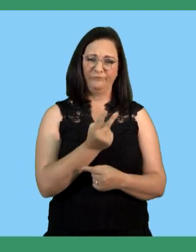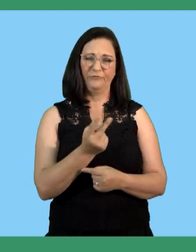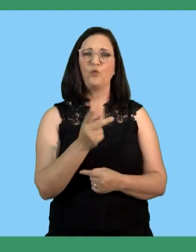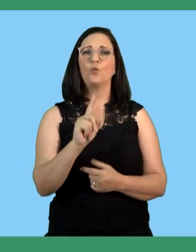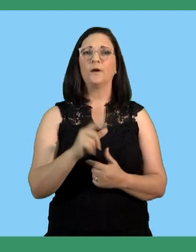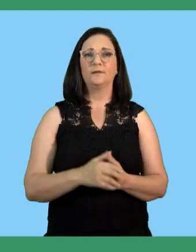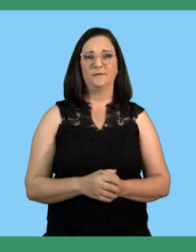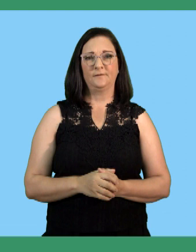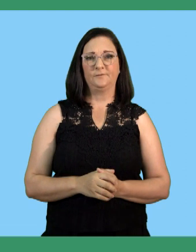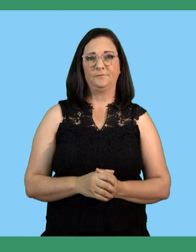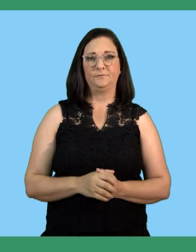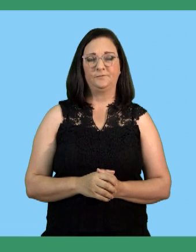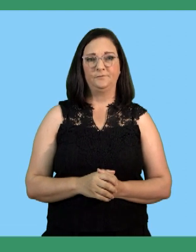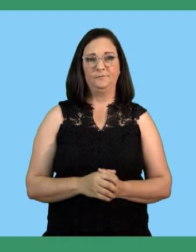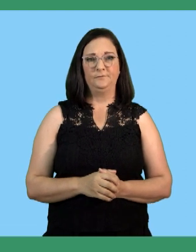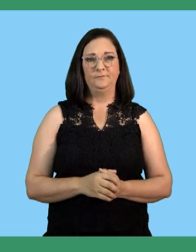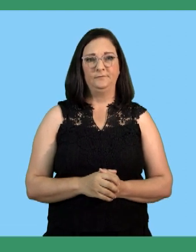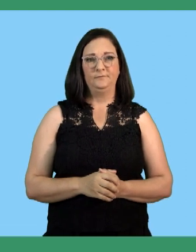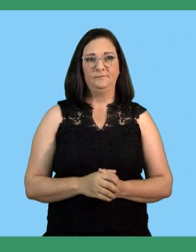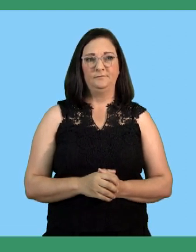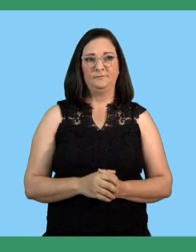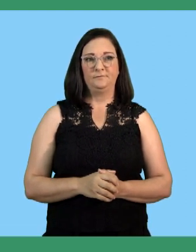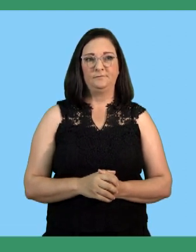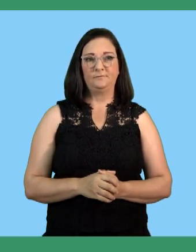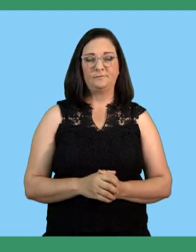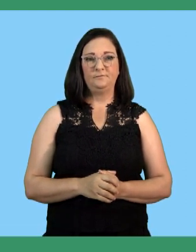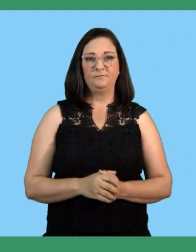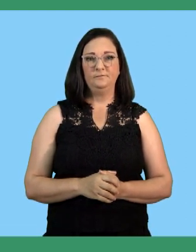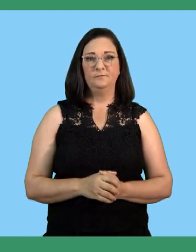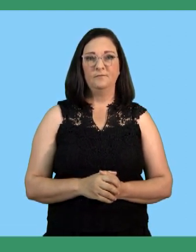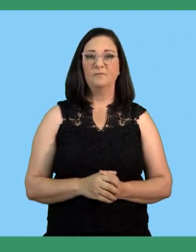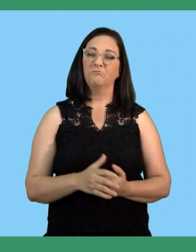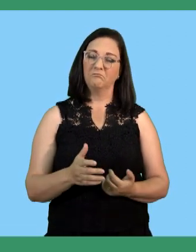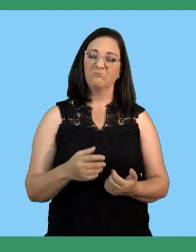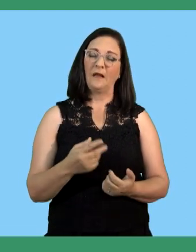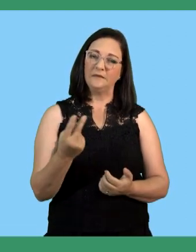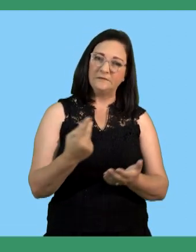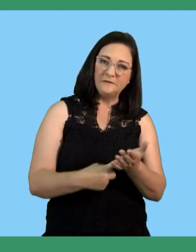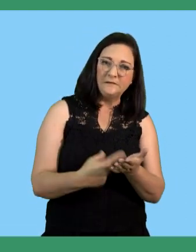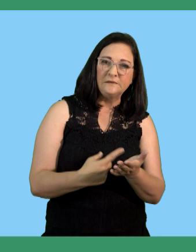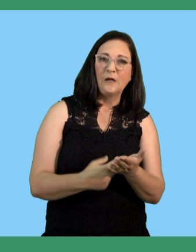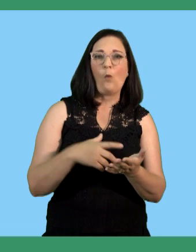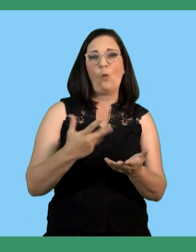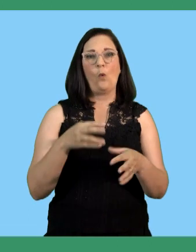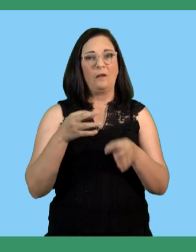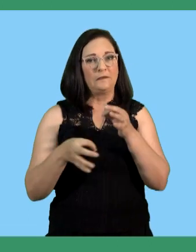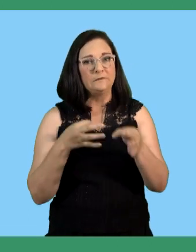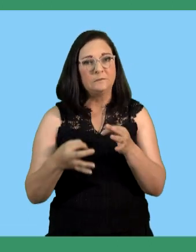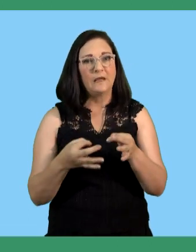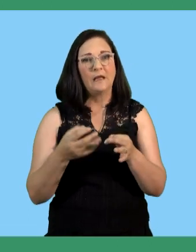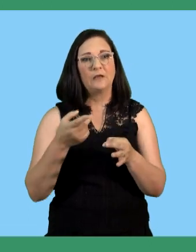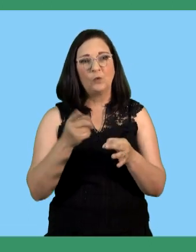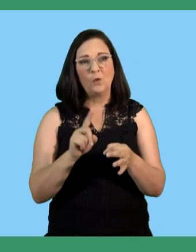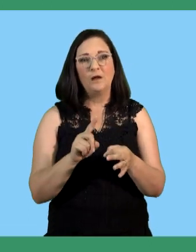Act. You must know the differences between the two. Right, you must also be able to discuss or explain